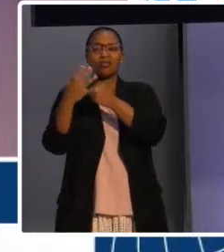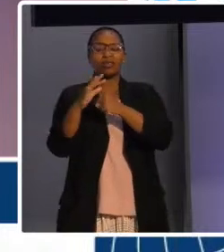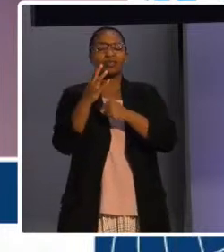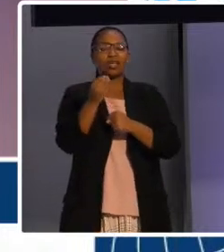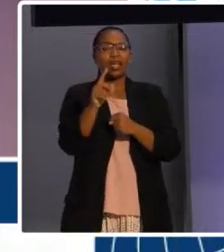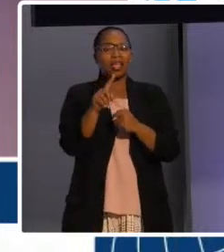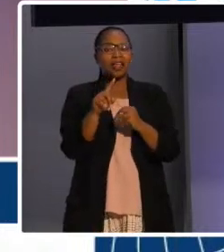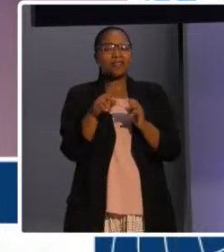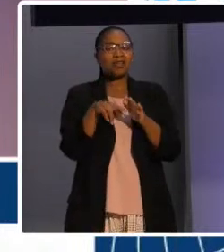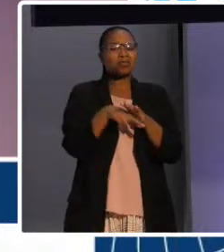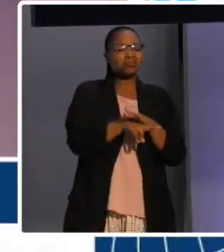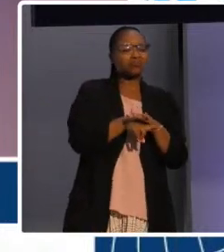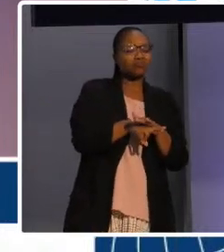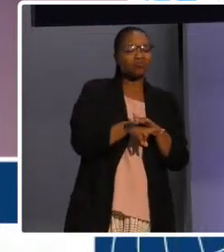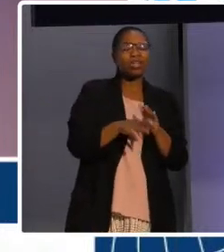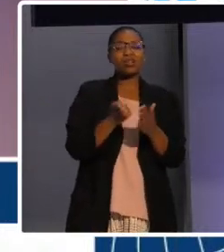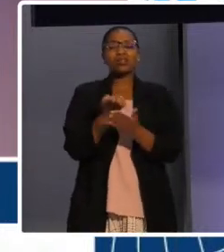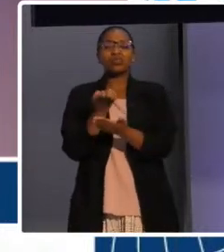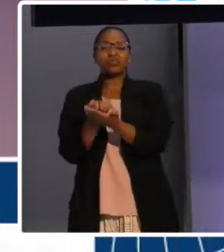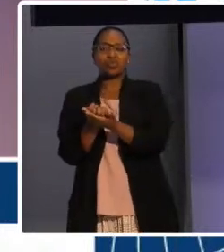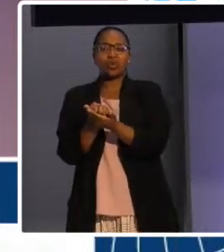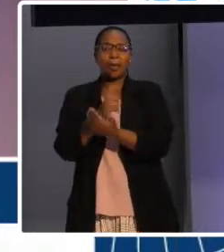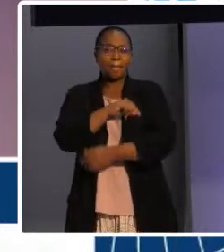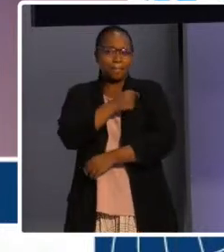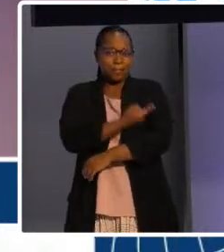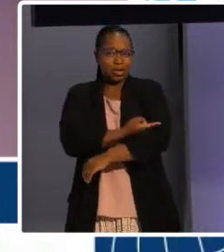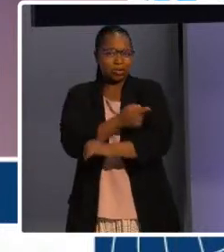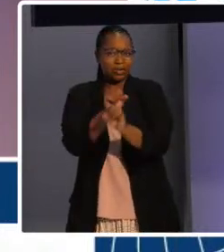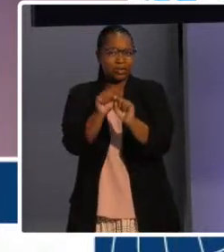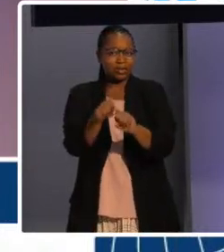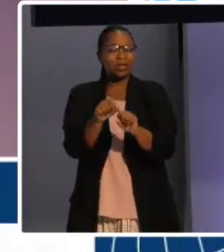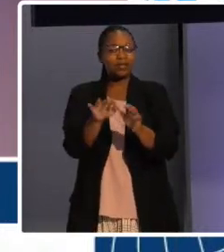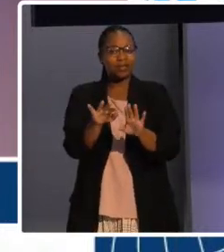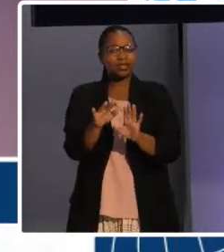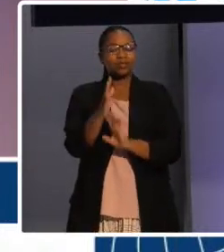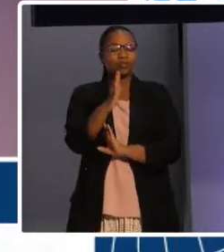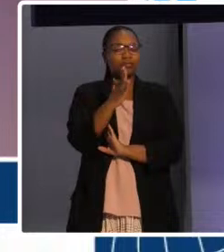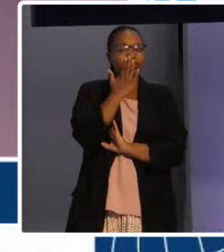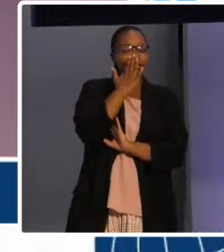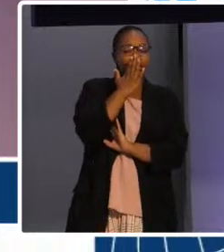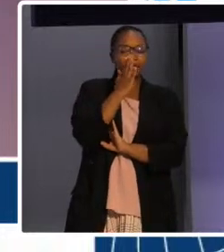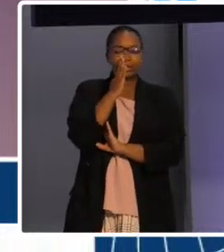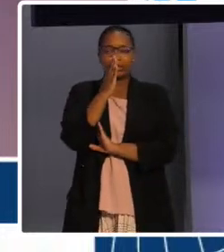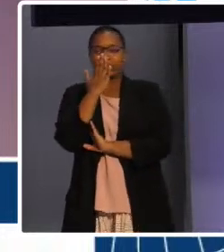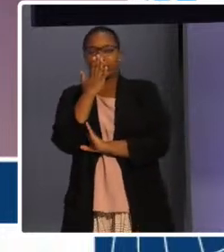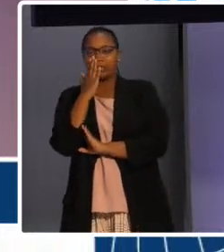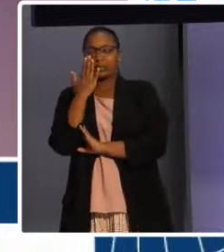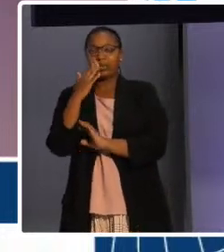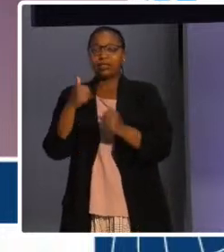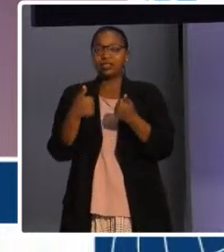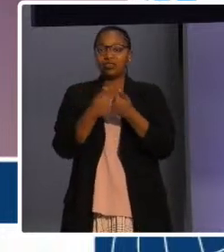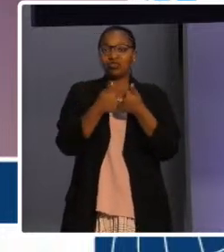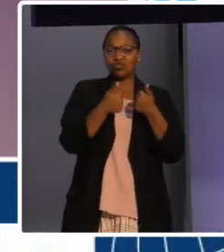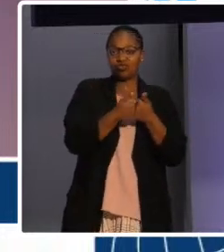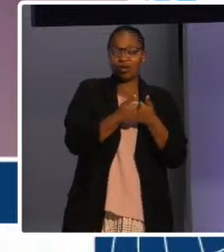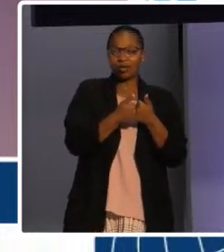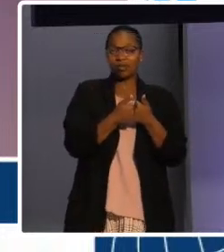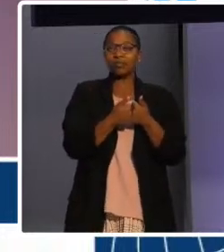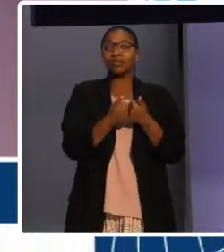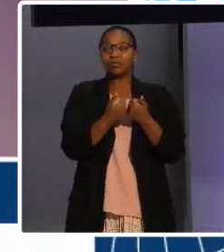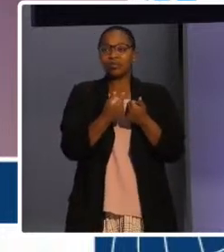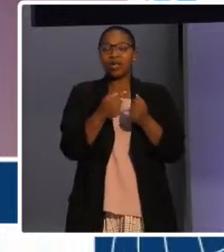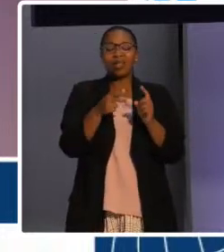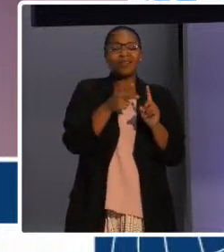powers, have been confronted with the challenges of protracted